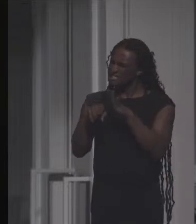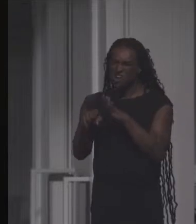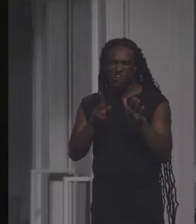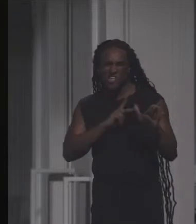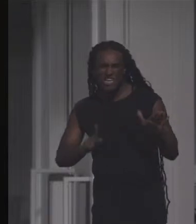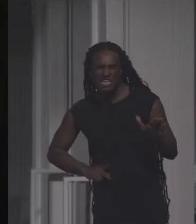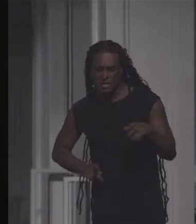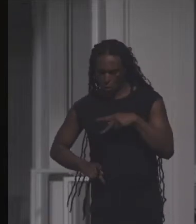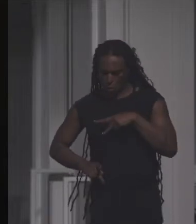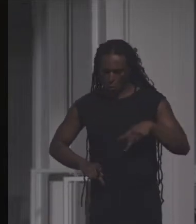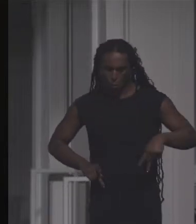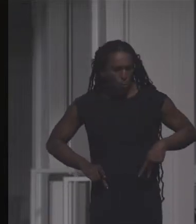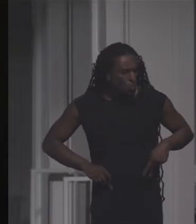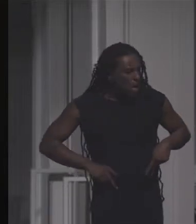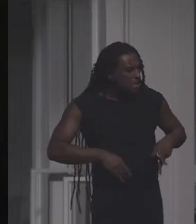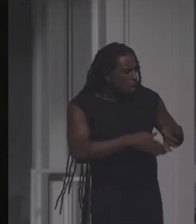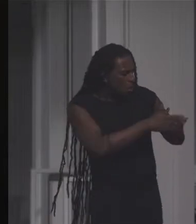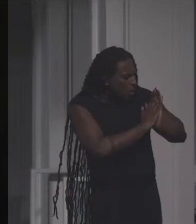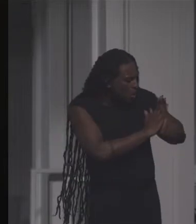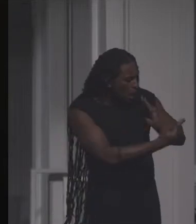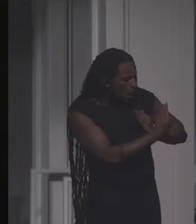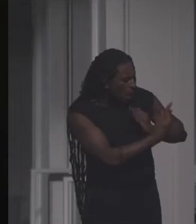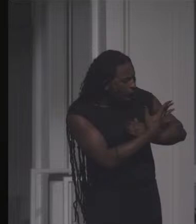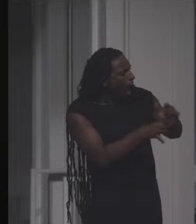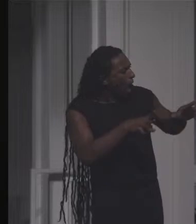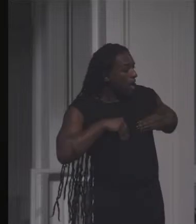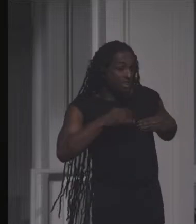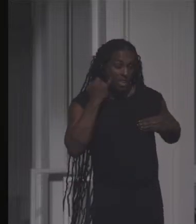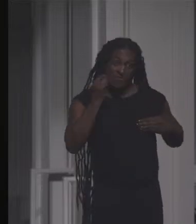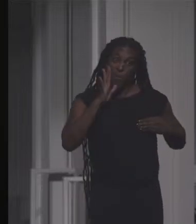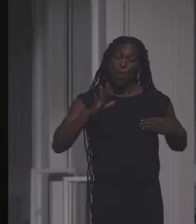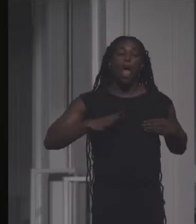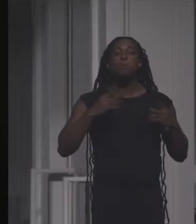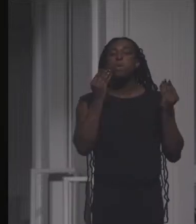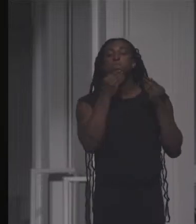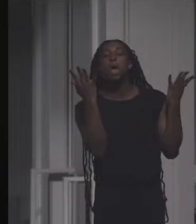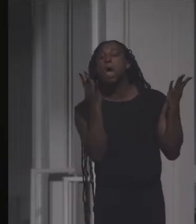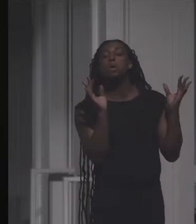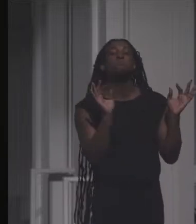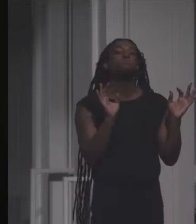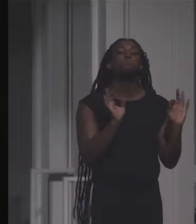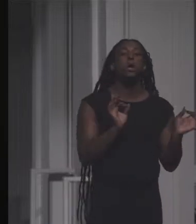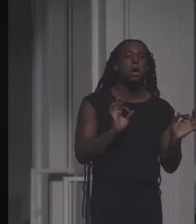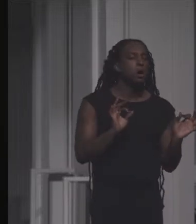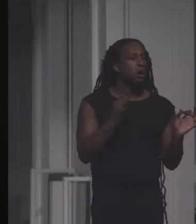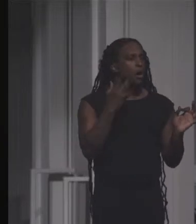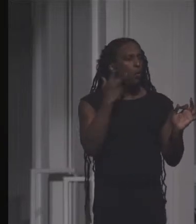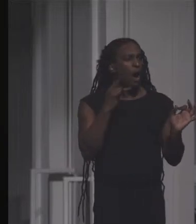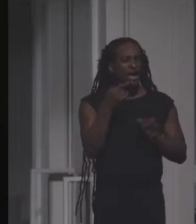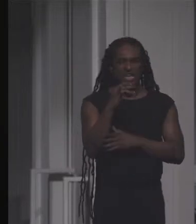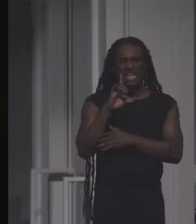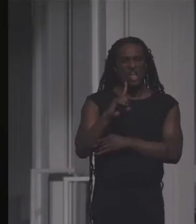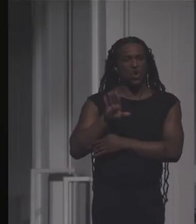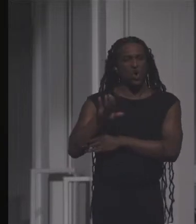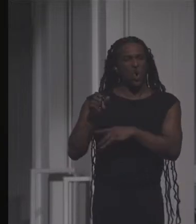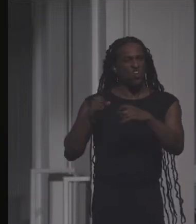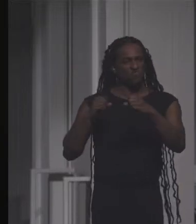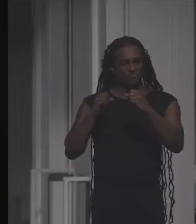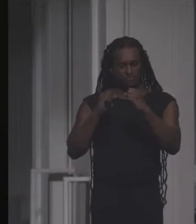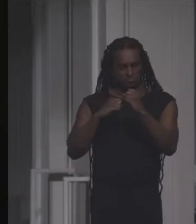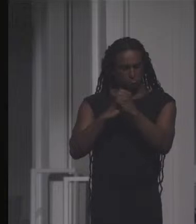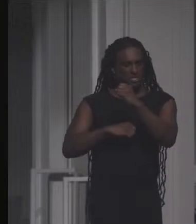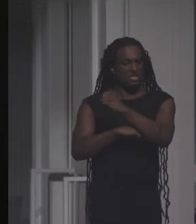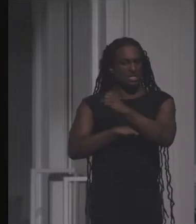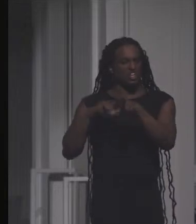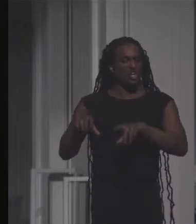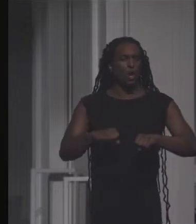and took it? And if women didn't matter, how come it was Hild's foundation that hosted one of the most momentous meetings of the